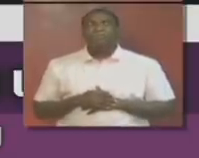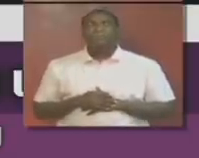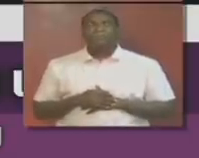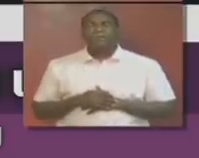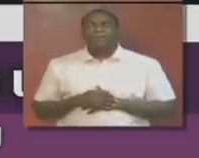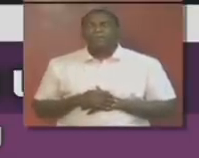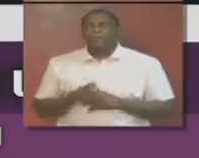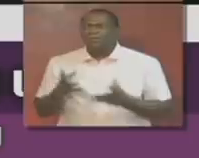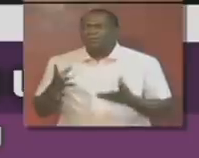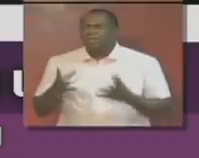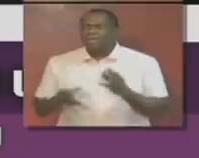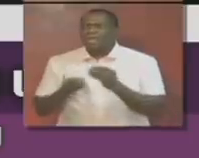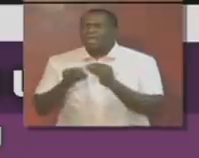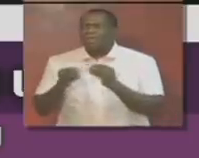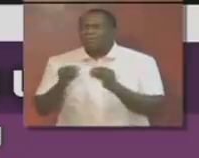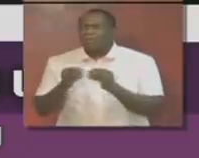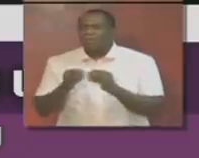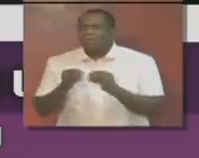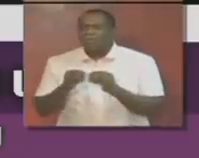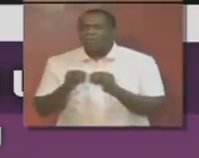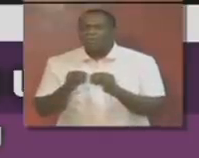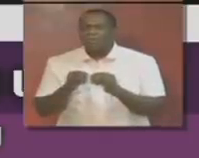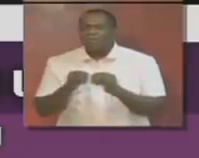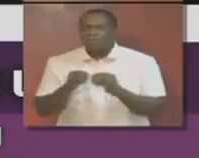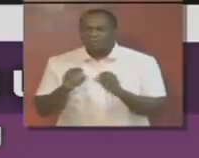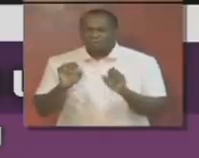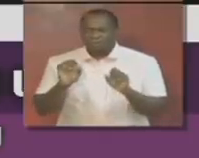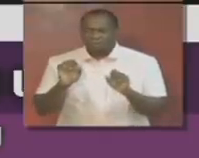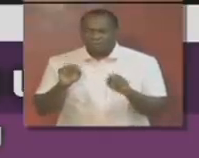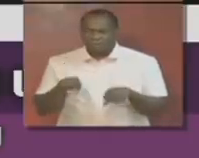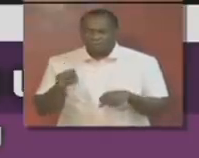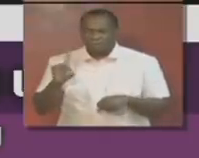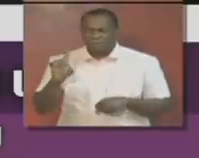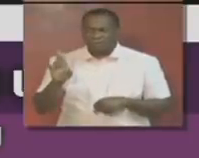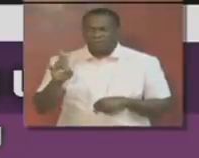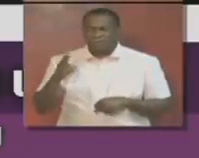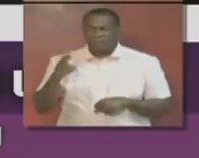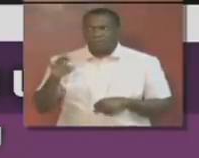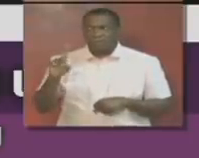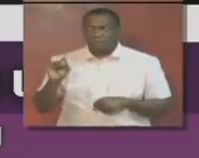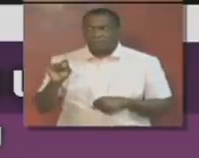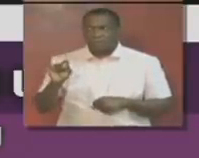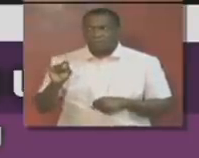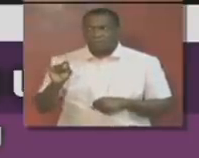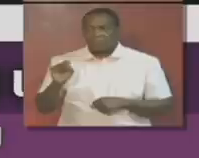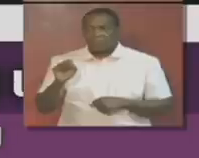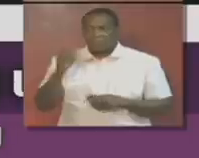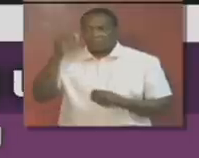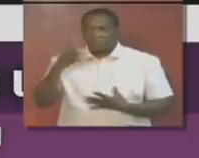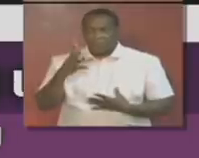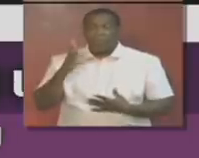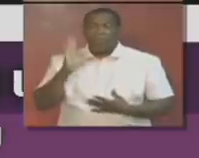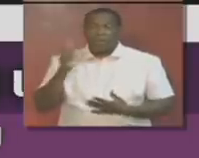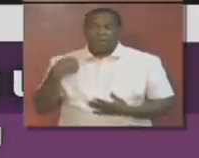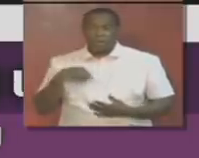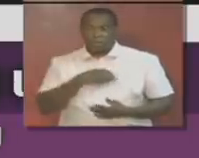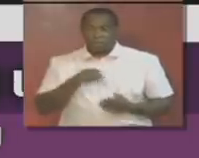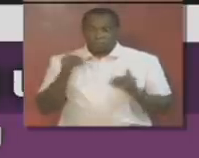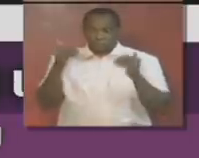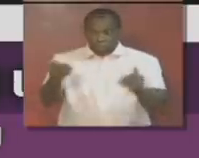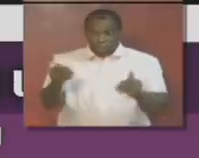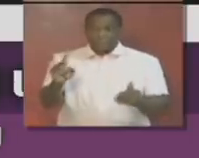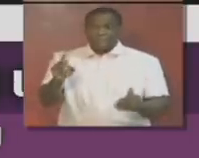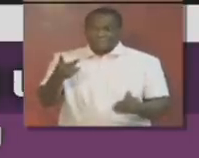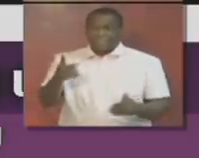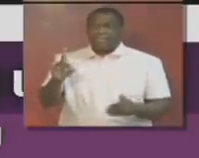wonder if Mr. Hines could confirm that we do intend to move forward with the second dose of AstraZeneca vaccines